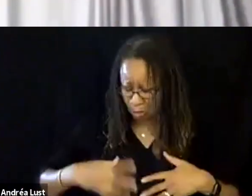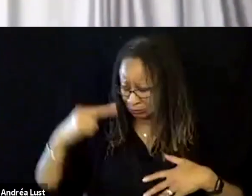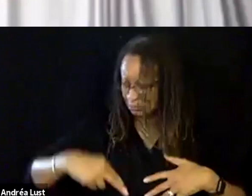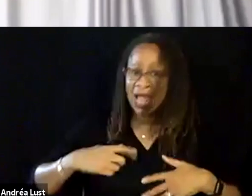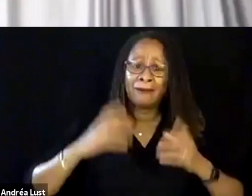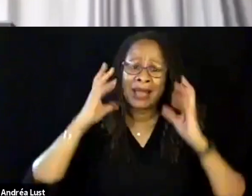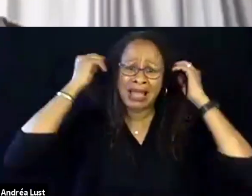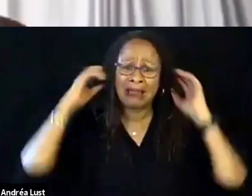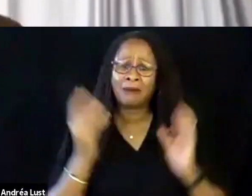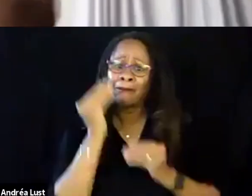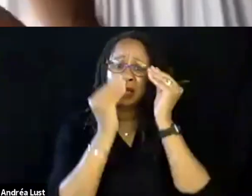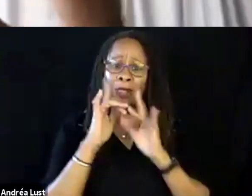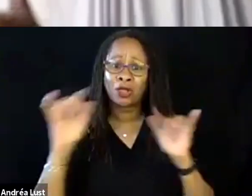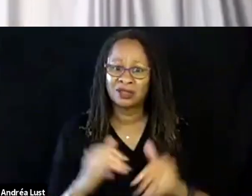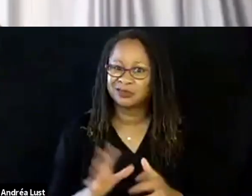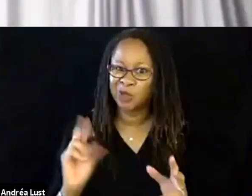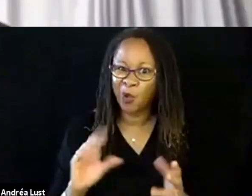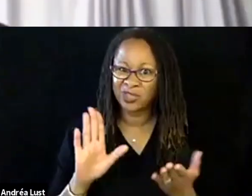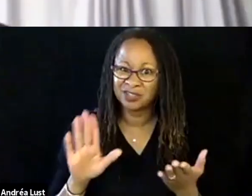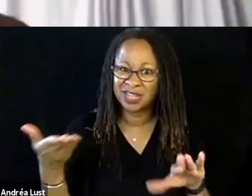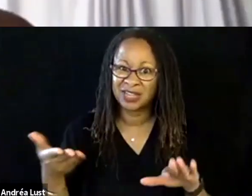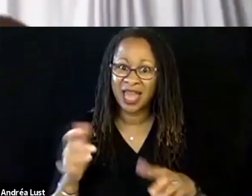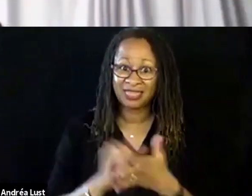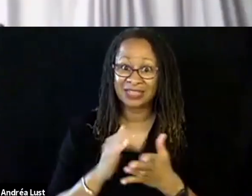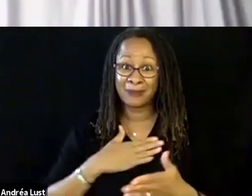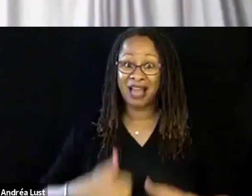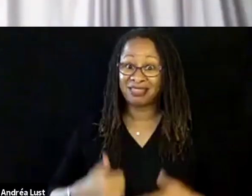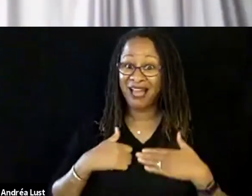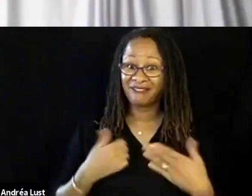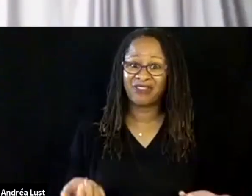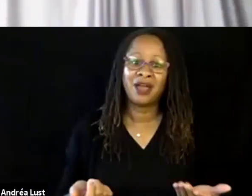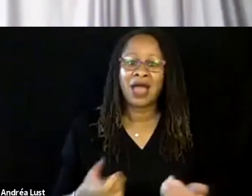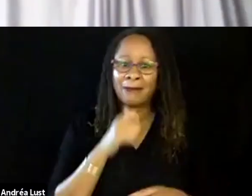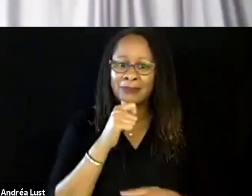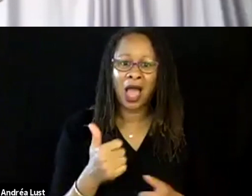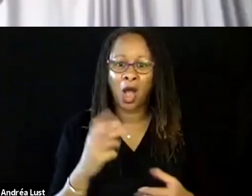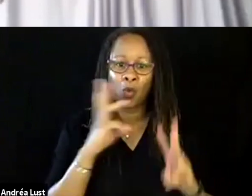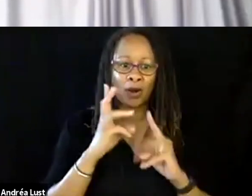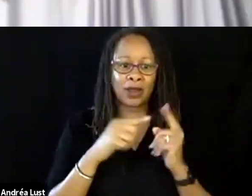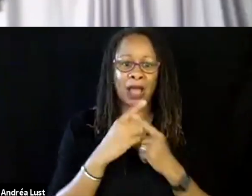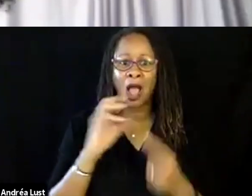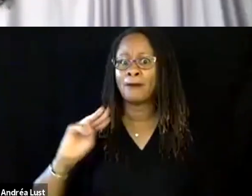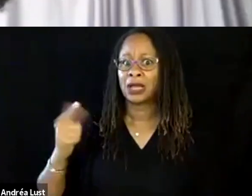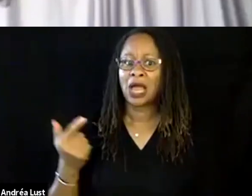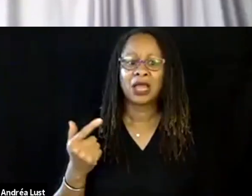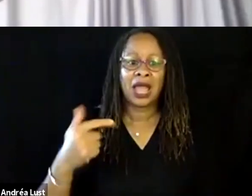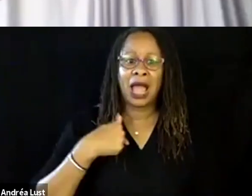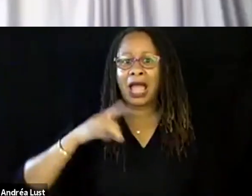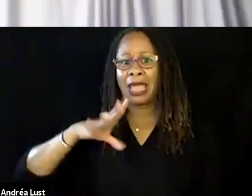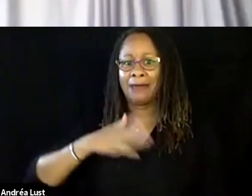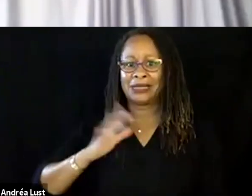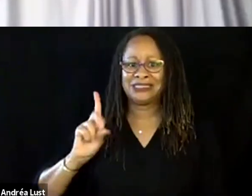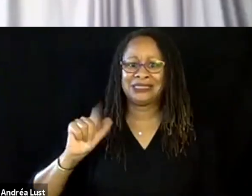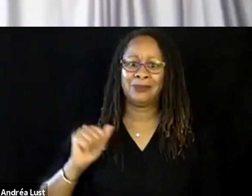their hair and their makeup looks like. That's my life. My life is not me worried about, oh my gosh, I hate my